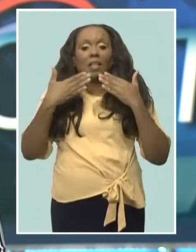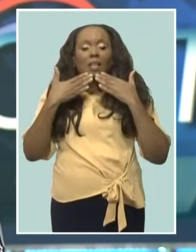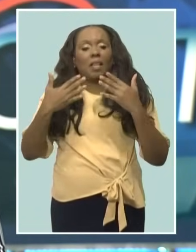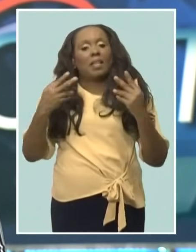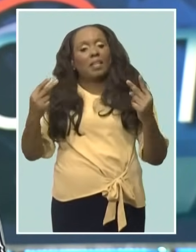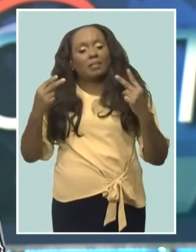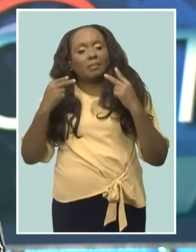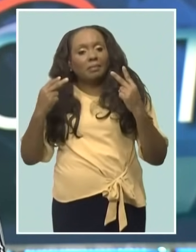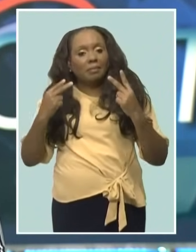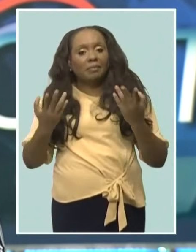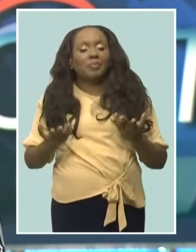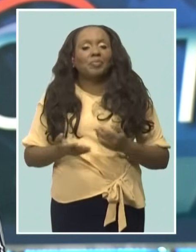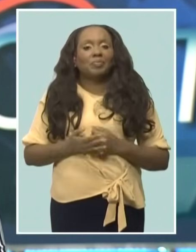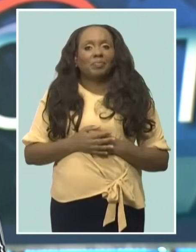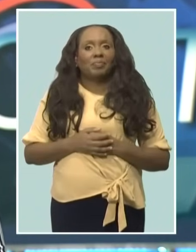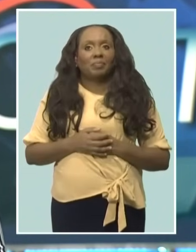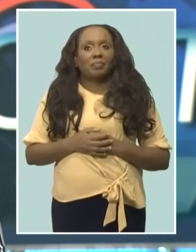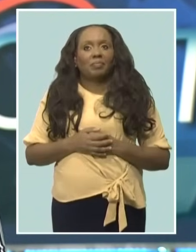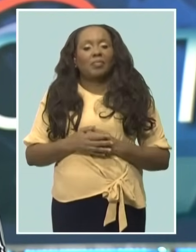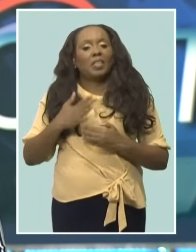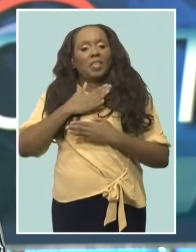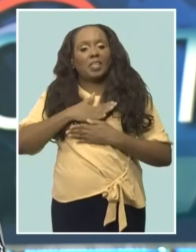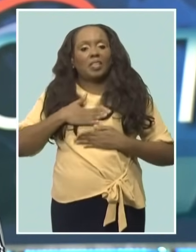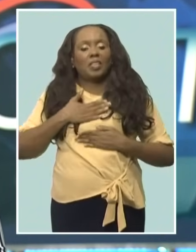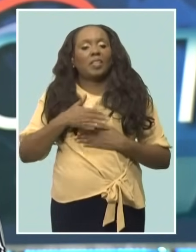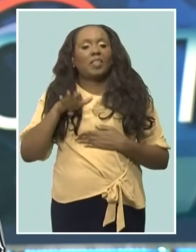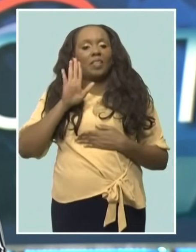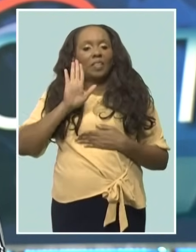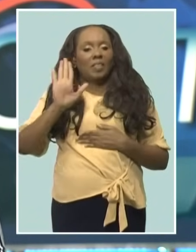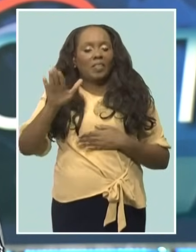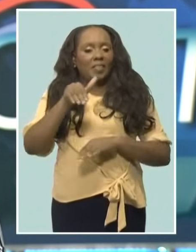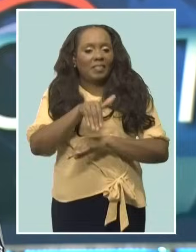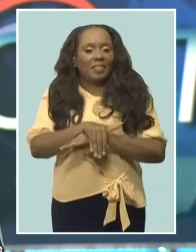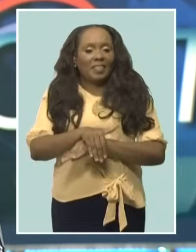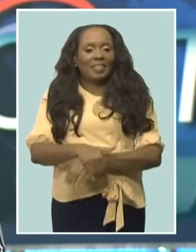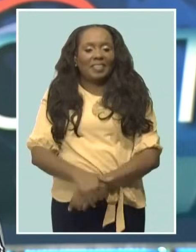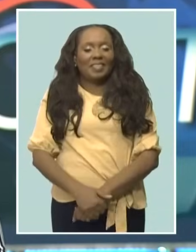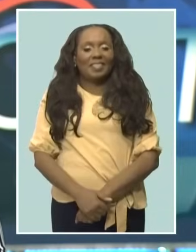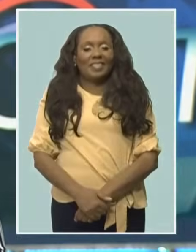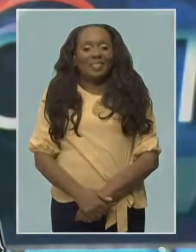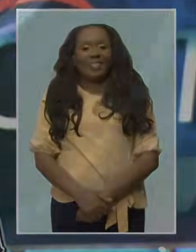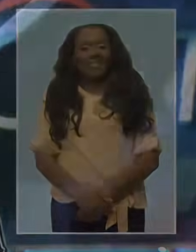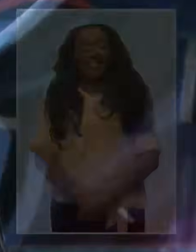Thank you so much for spending your time with us. Do enjoy the rest of your evening.